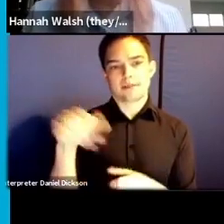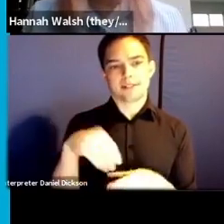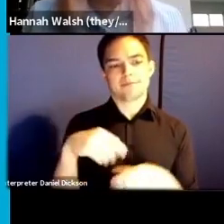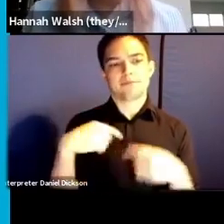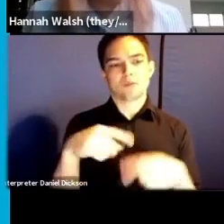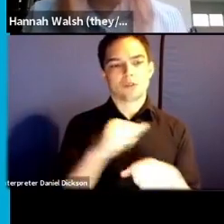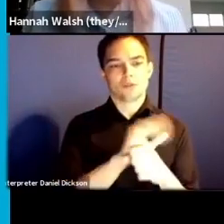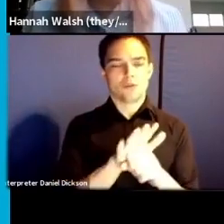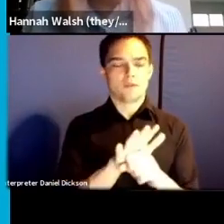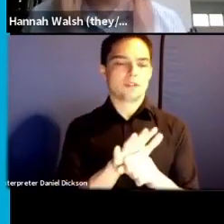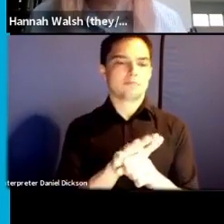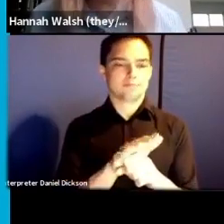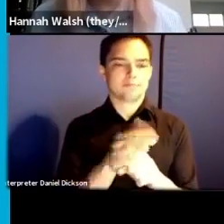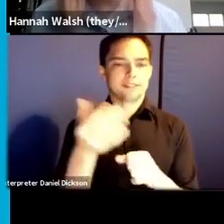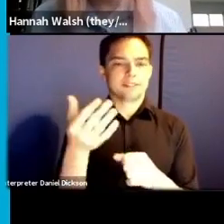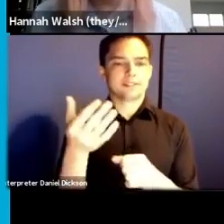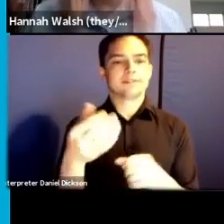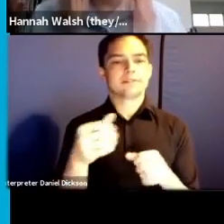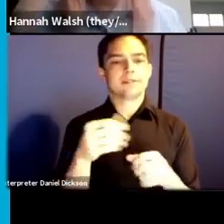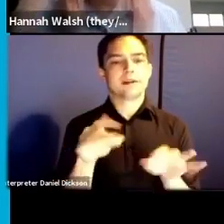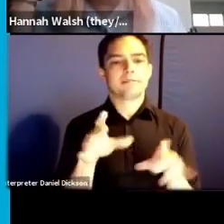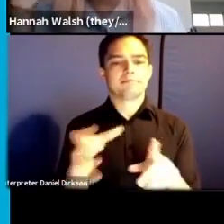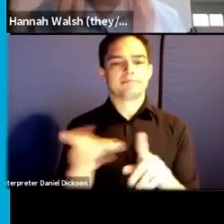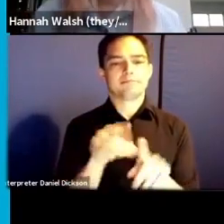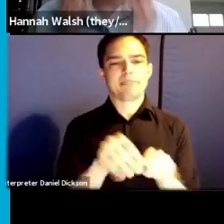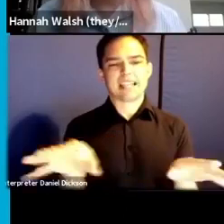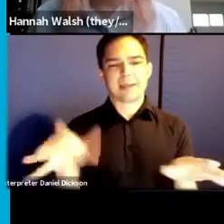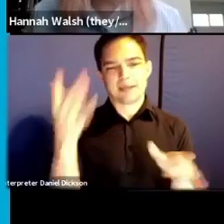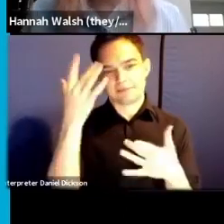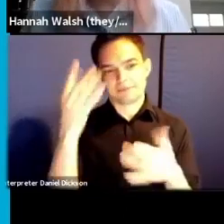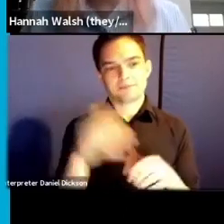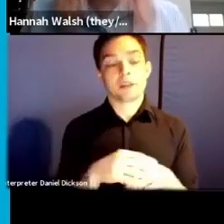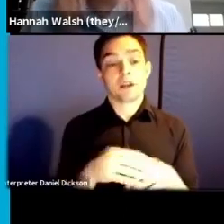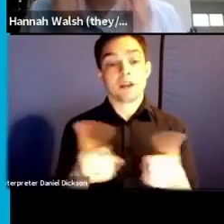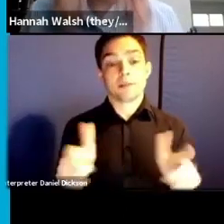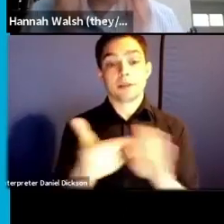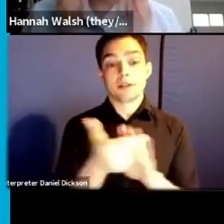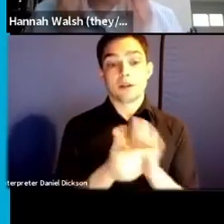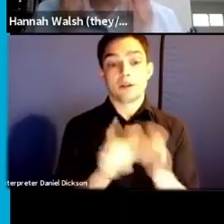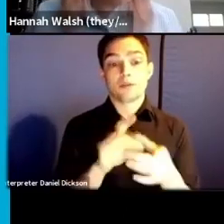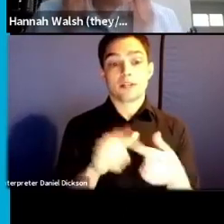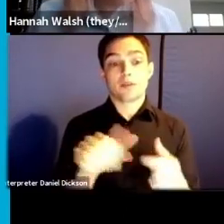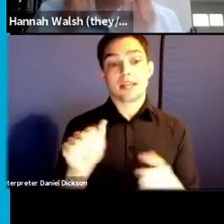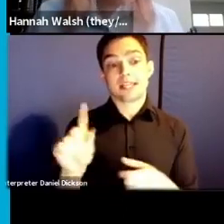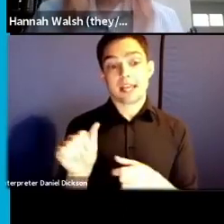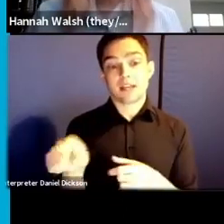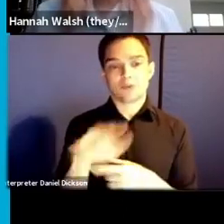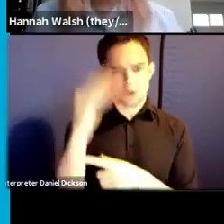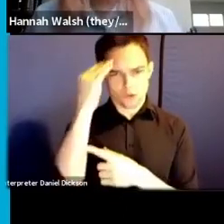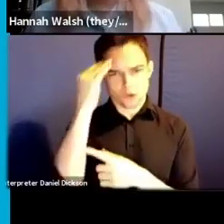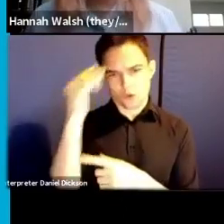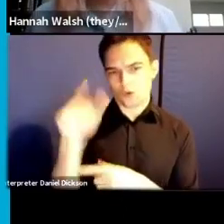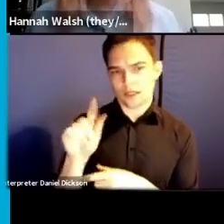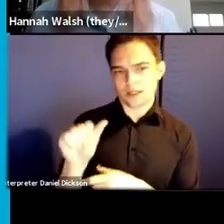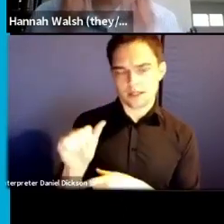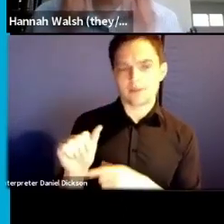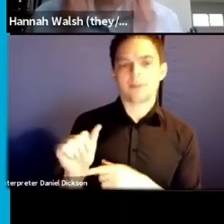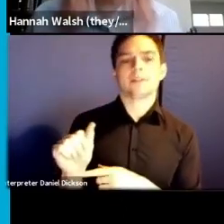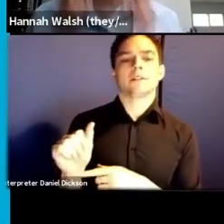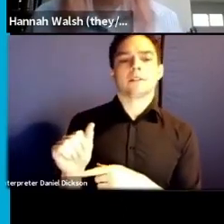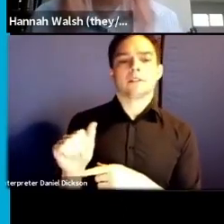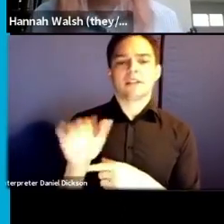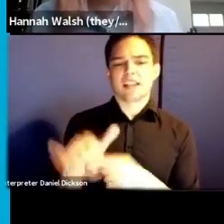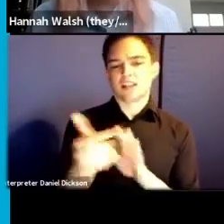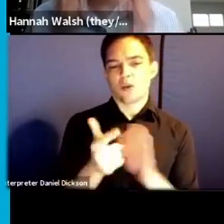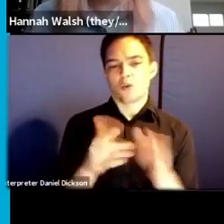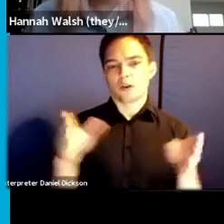COVID-19 pandemic. So the big law that most of you may have heard of is the Americans with Disabilities Act, or the ADA. That's kind of be the law that